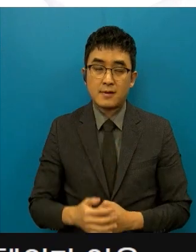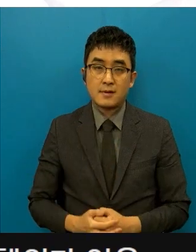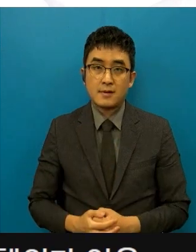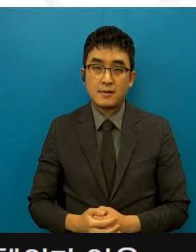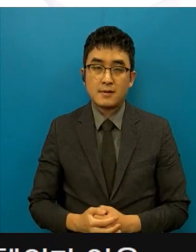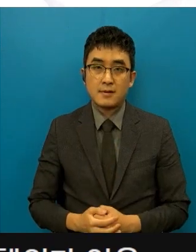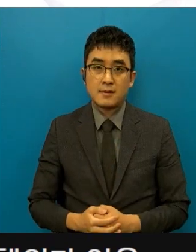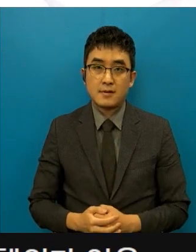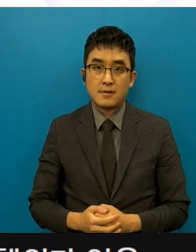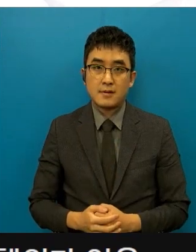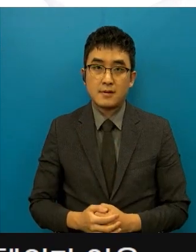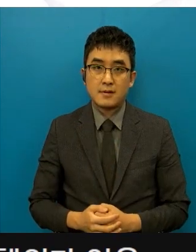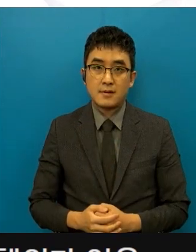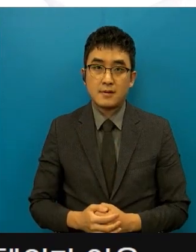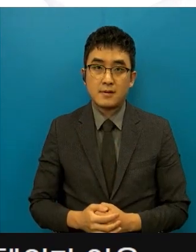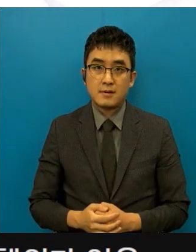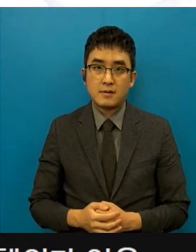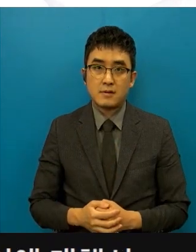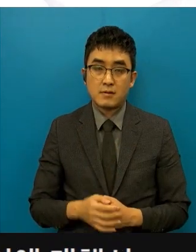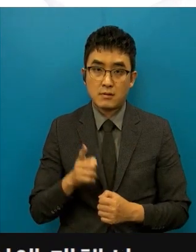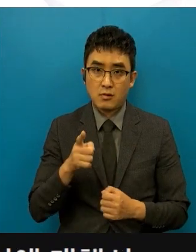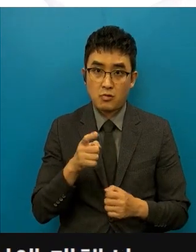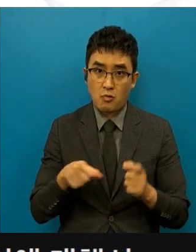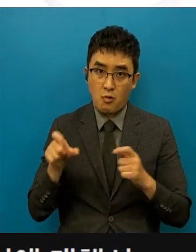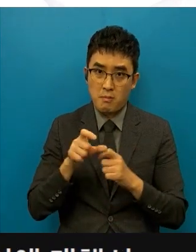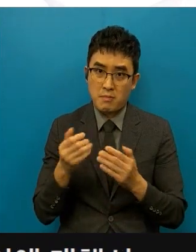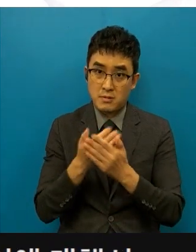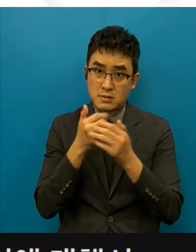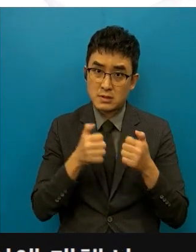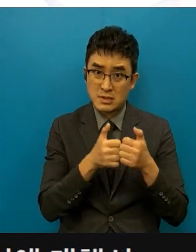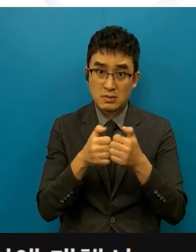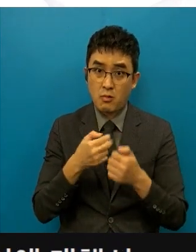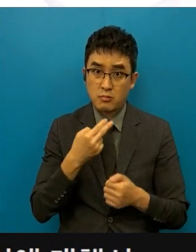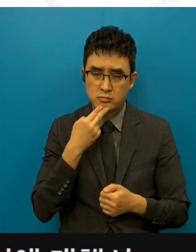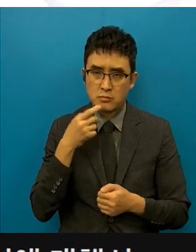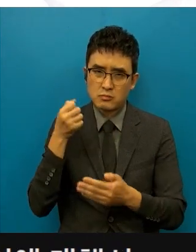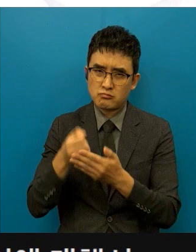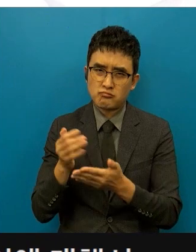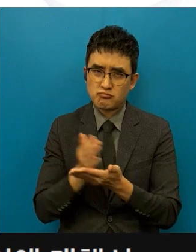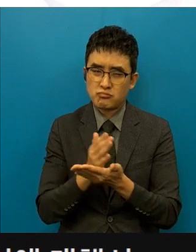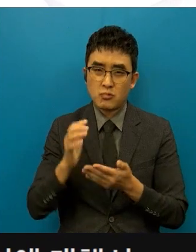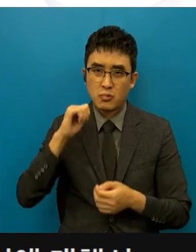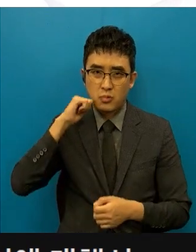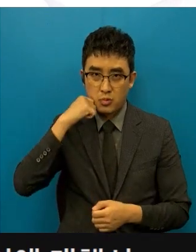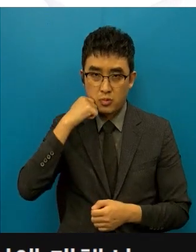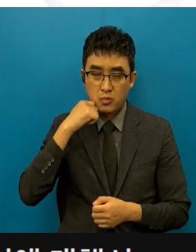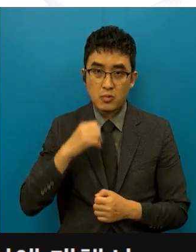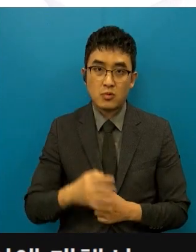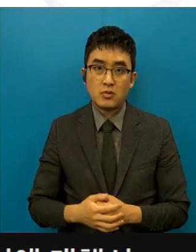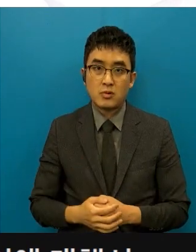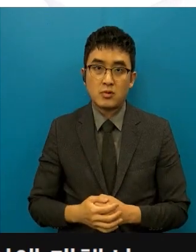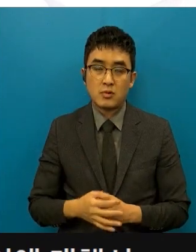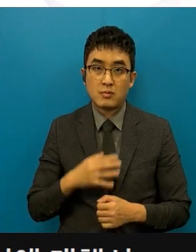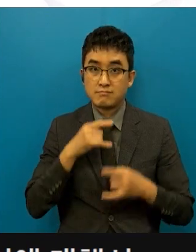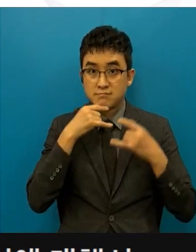example. Whenever I try to research something from France and I write assisted dying, what I always come